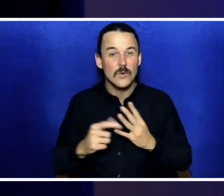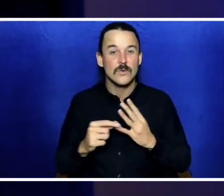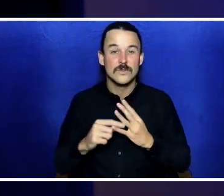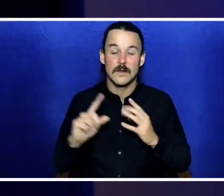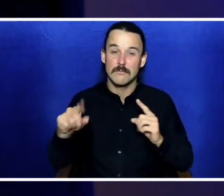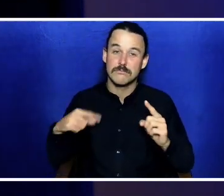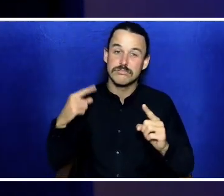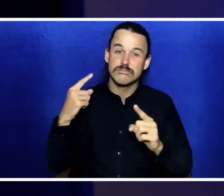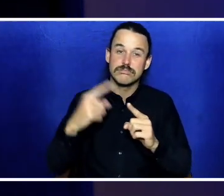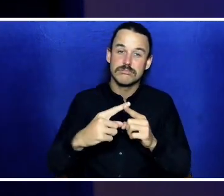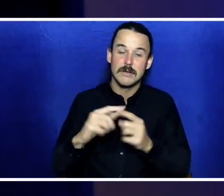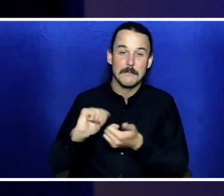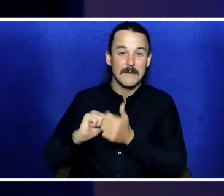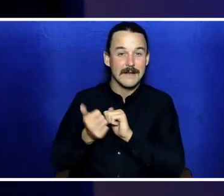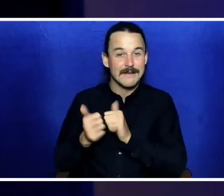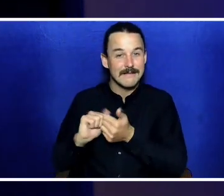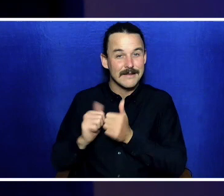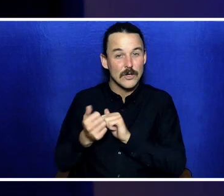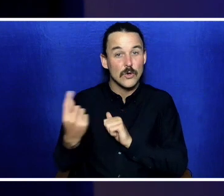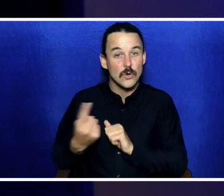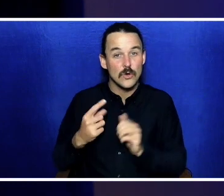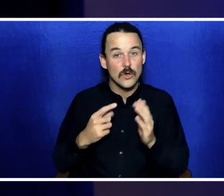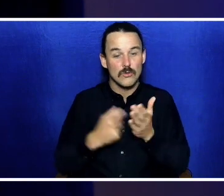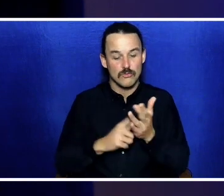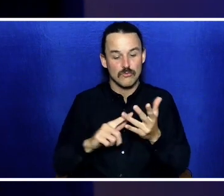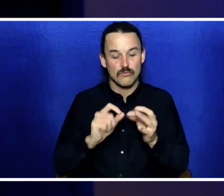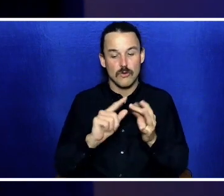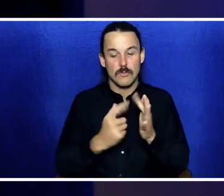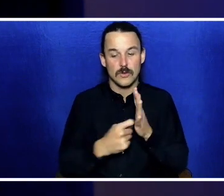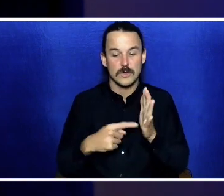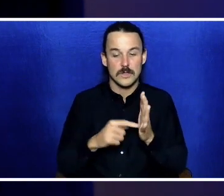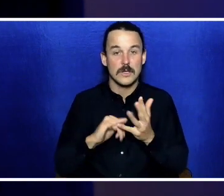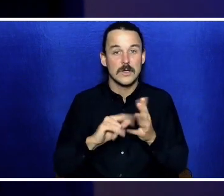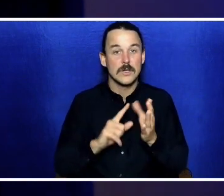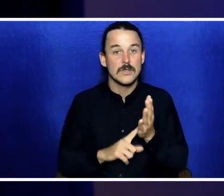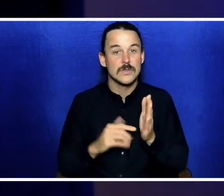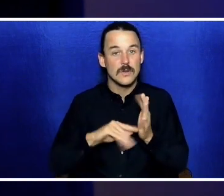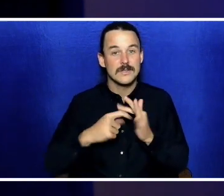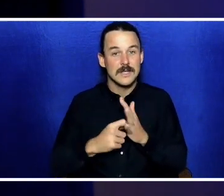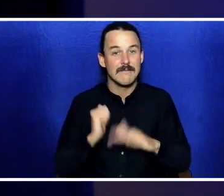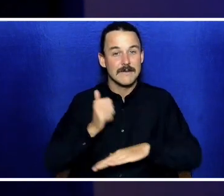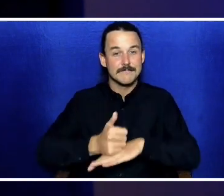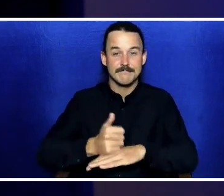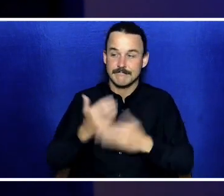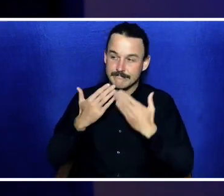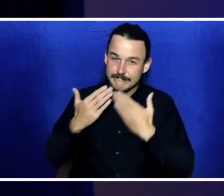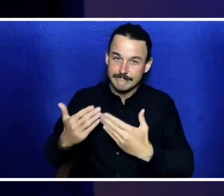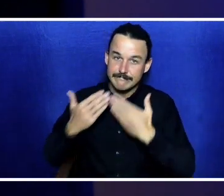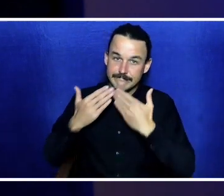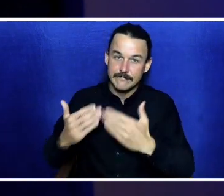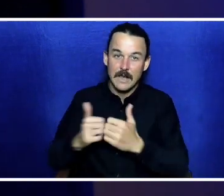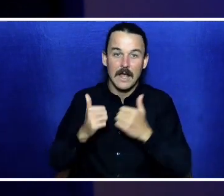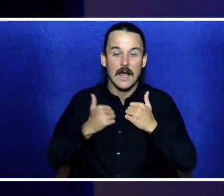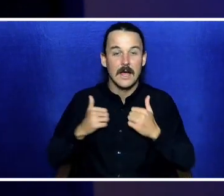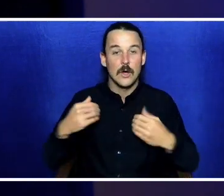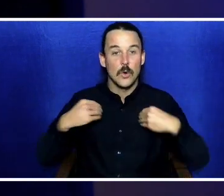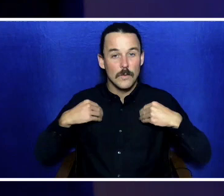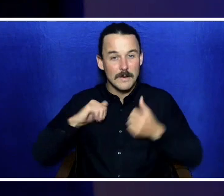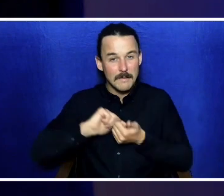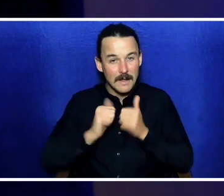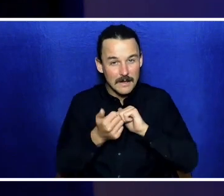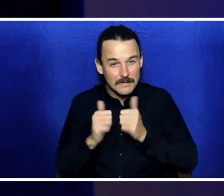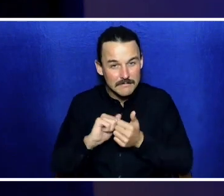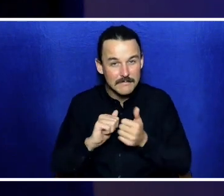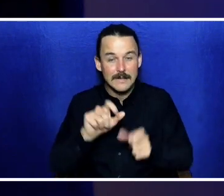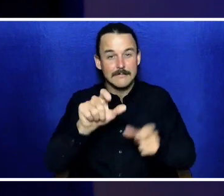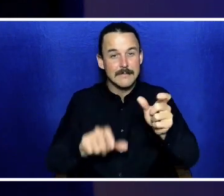foundation partnership with the Robert Seltzer Foundation. Indeed, our immense thanks to our corporate partners, our patrons, and our trusts